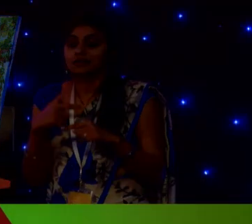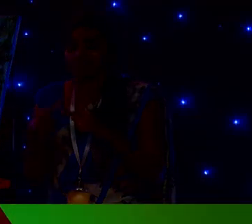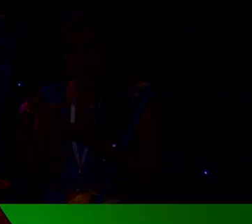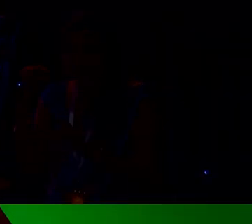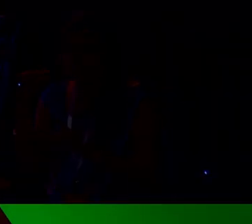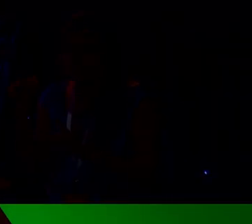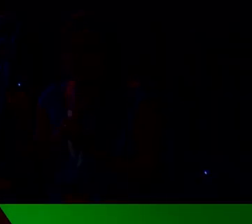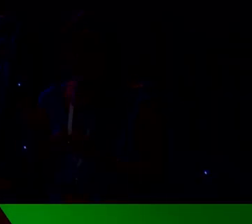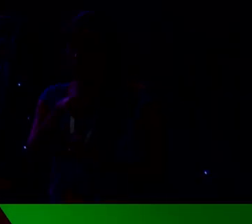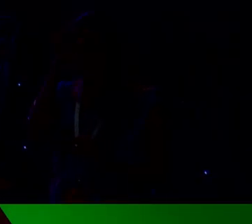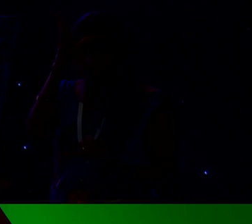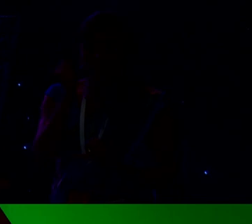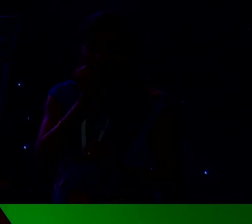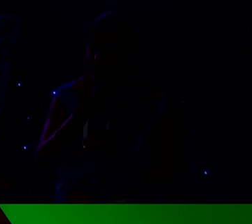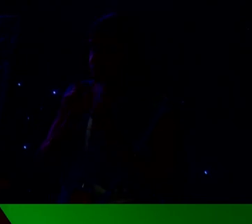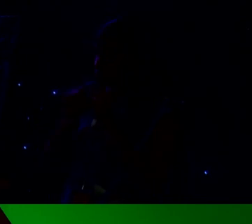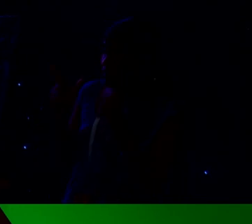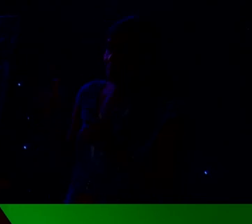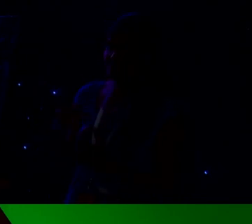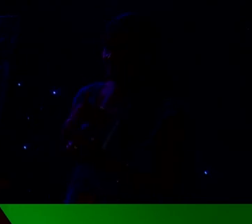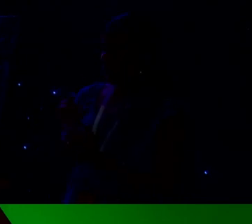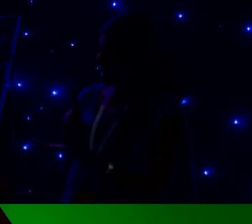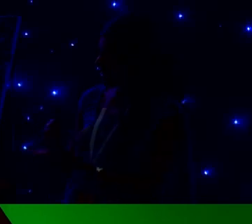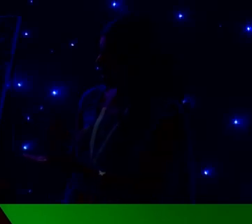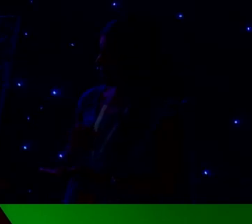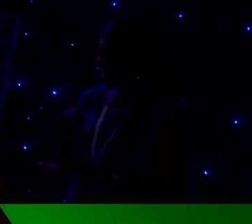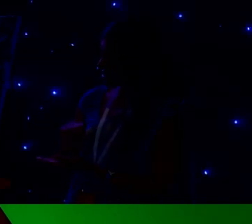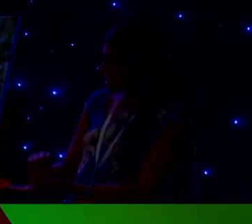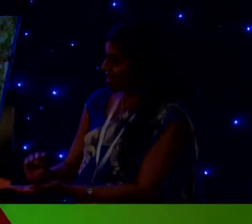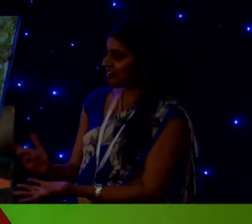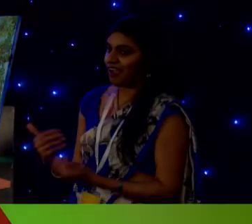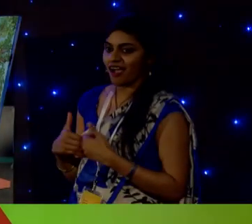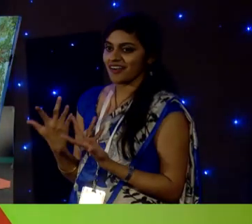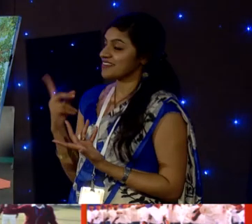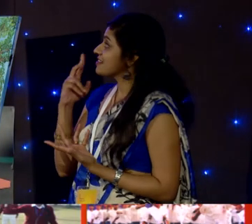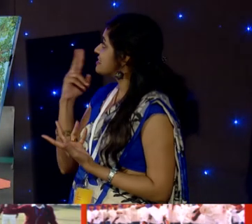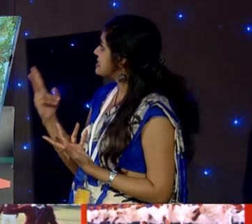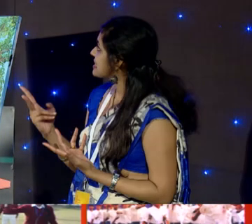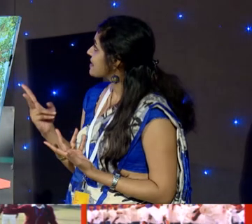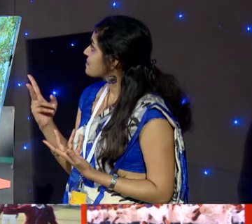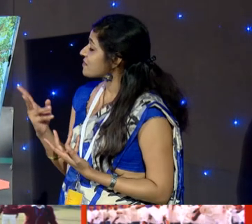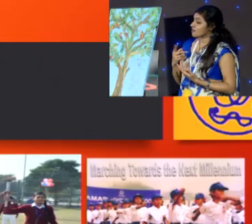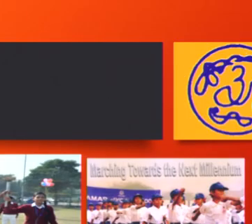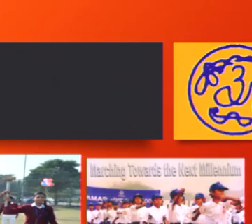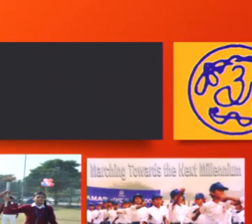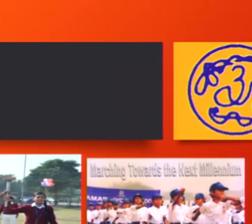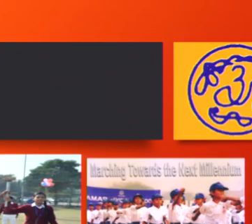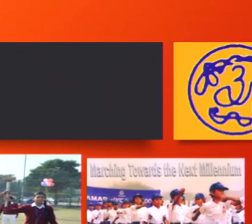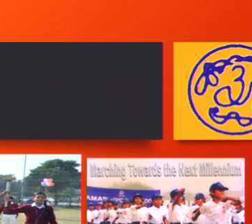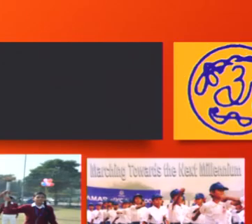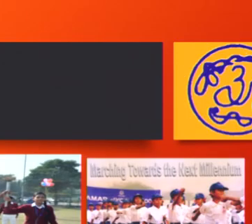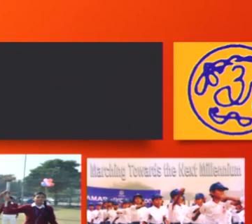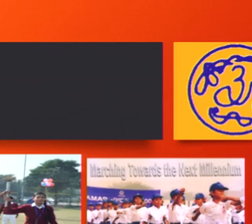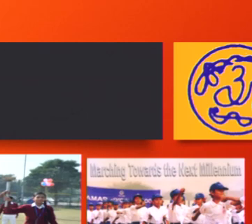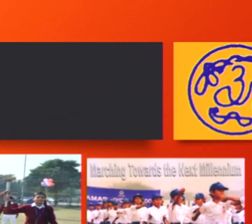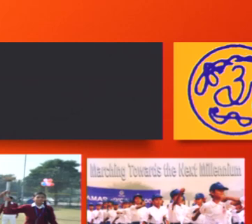Here we have basketball on wheelchair. We have judo. We have integrated sports. You